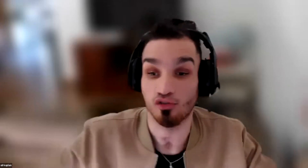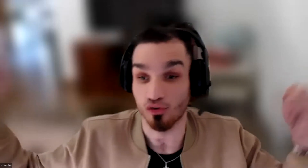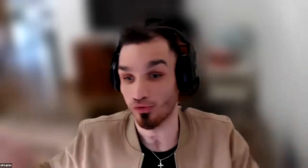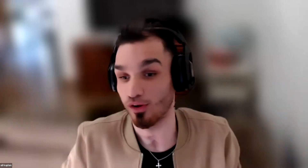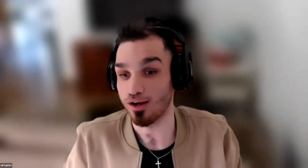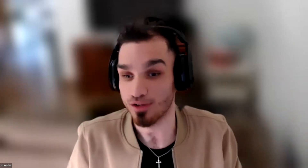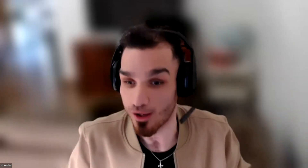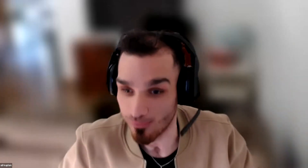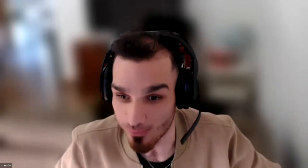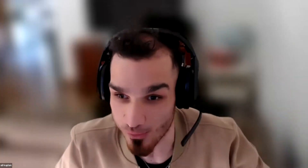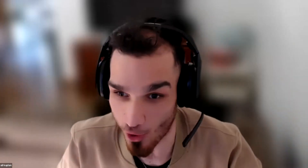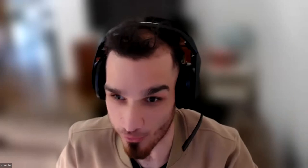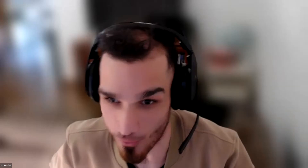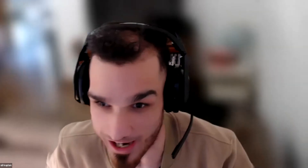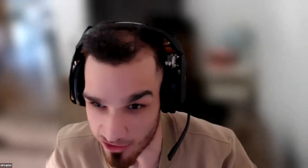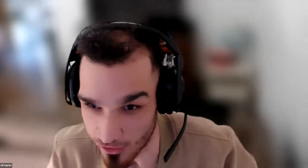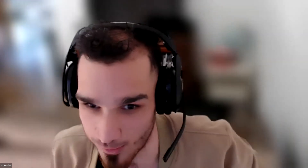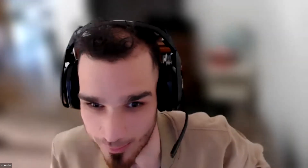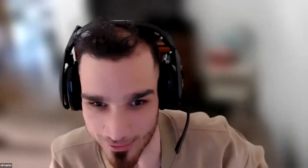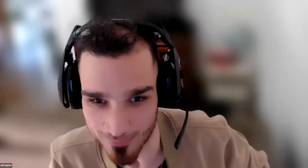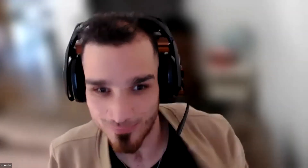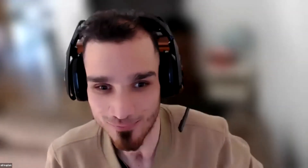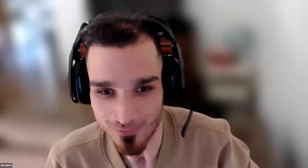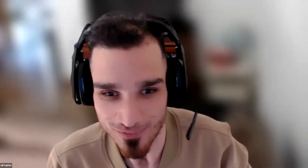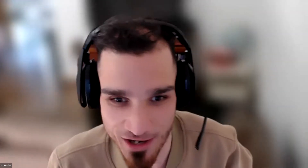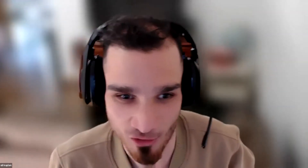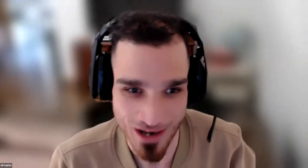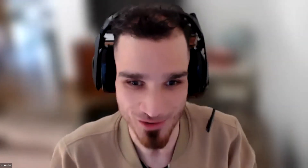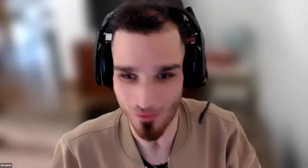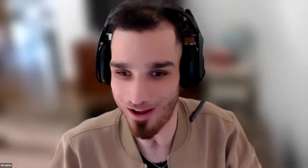Any questions? Sorry for the tangent, but